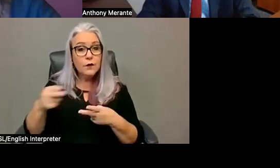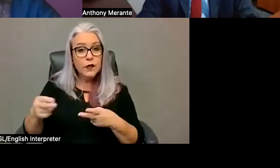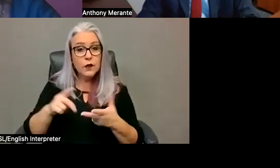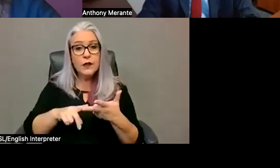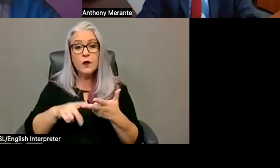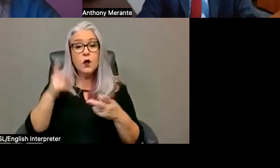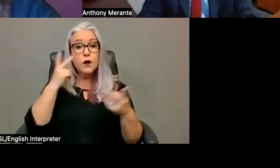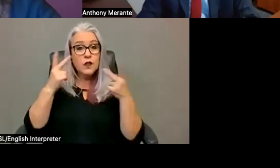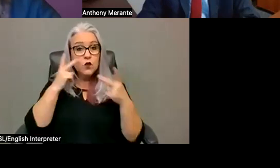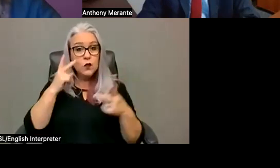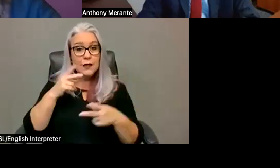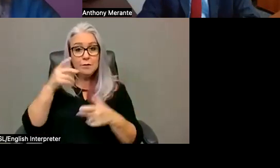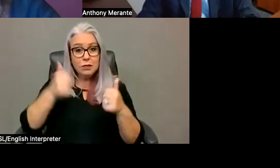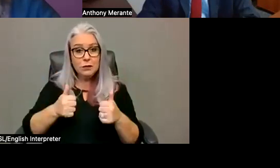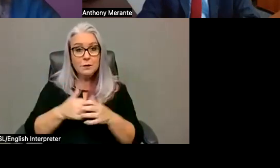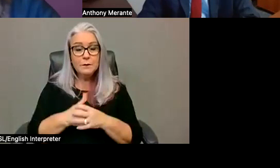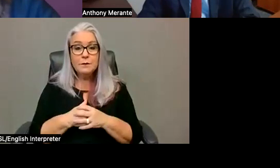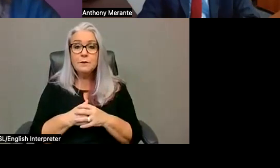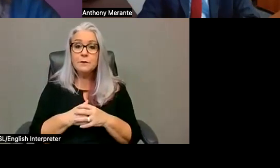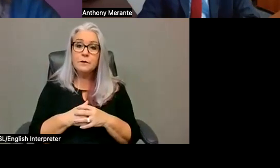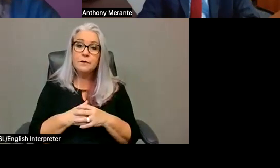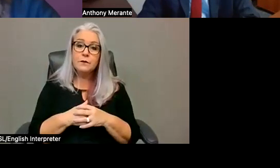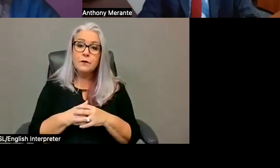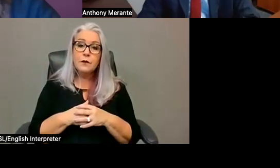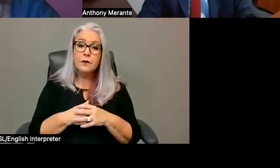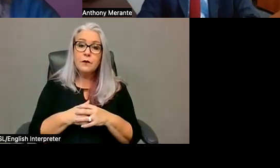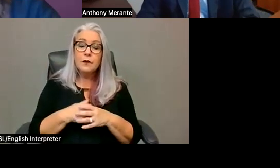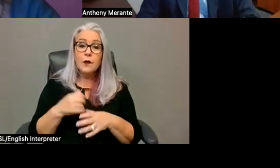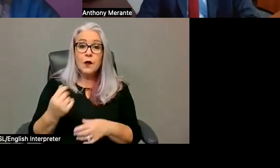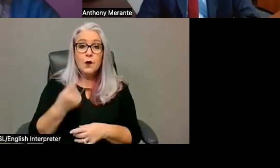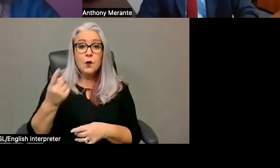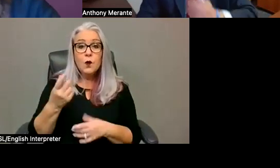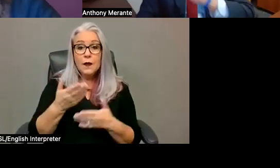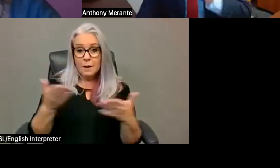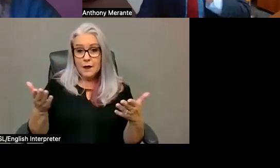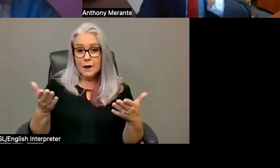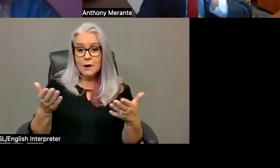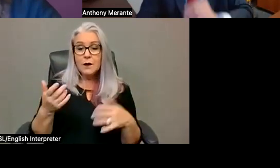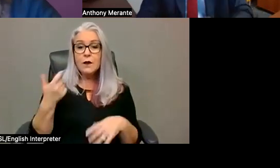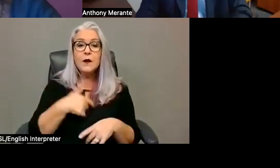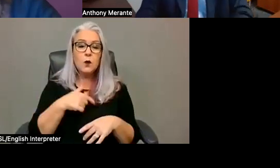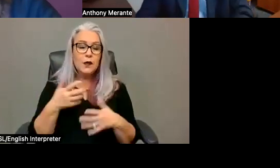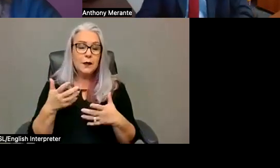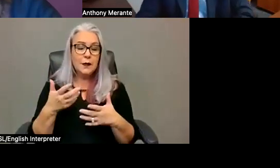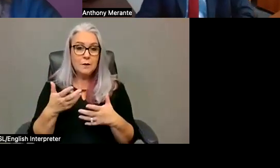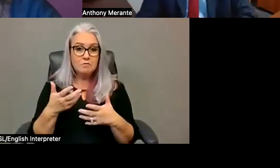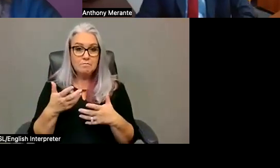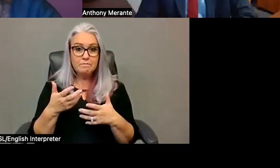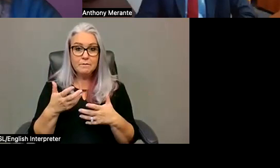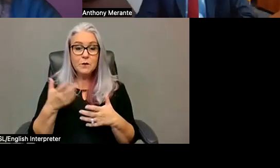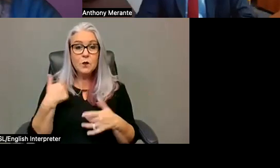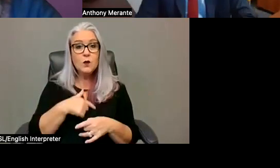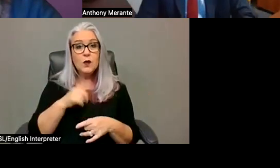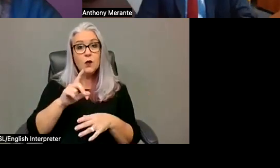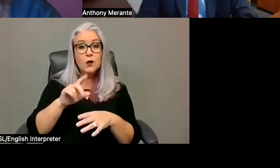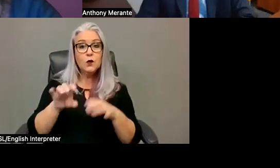or visually impaired? Well, one of the things that we did too, so you know, when we were doing our 10%